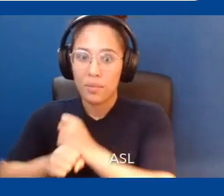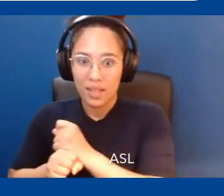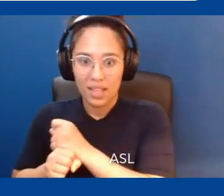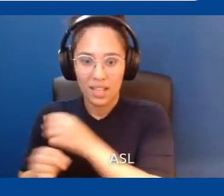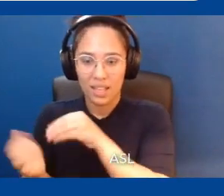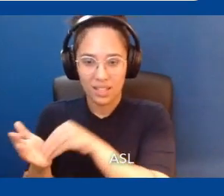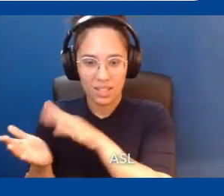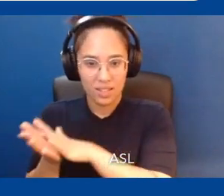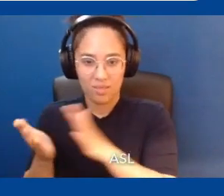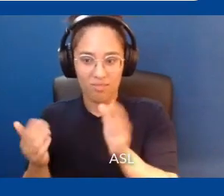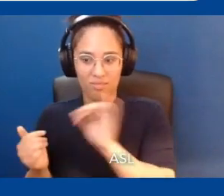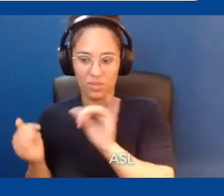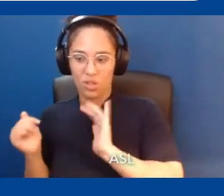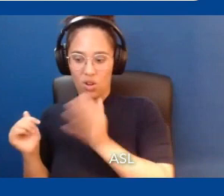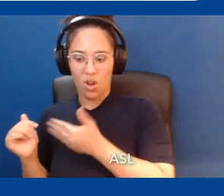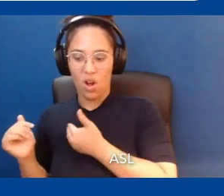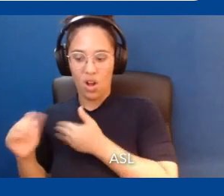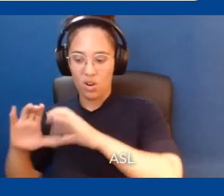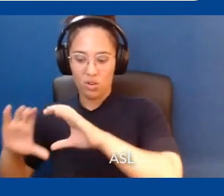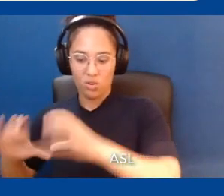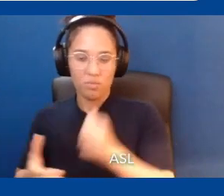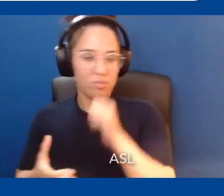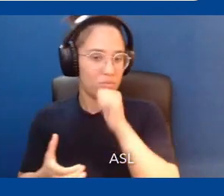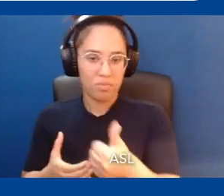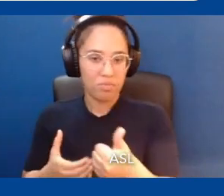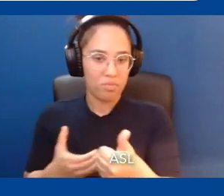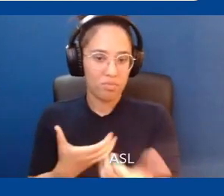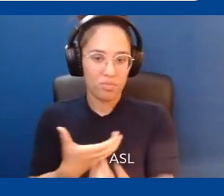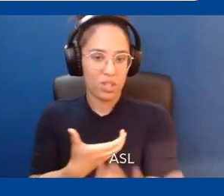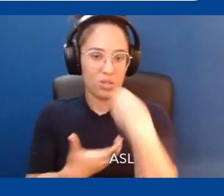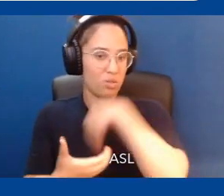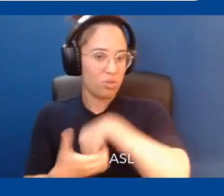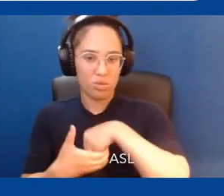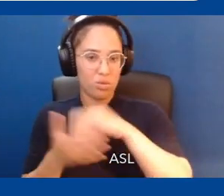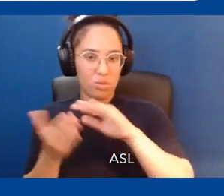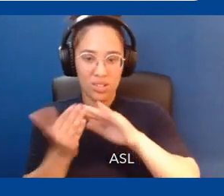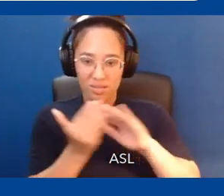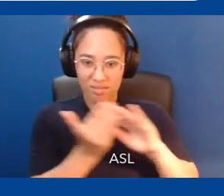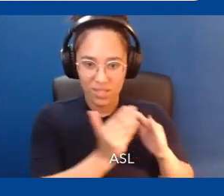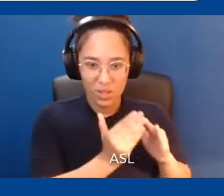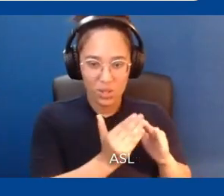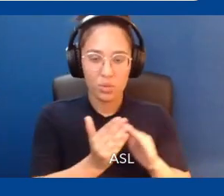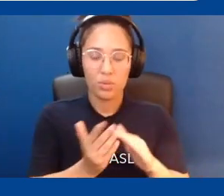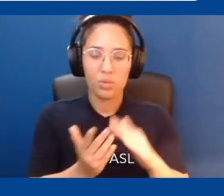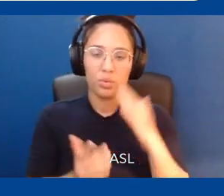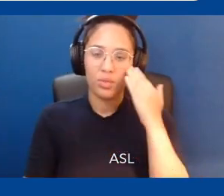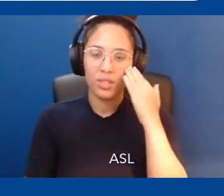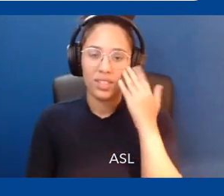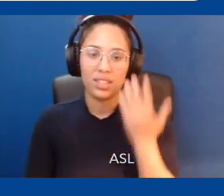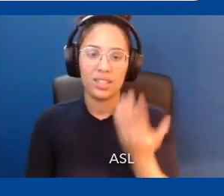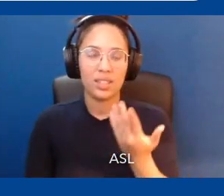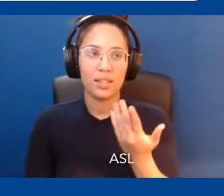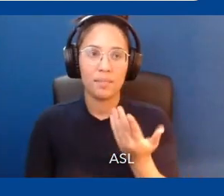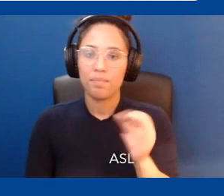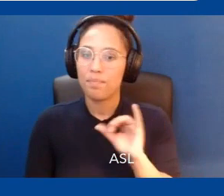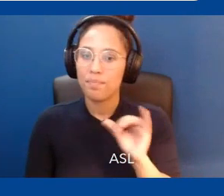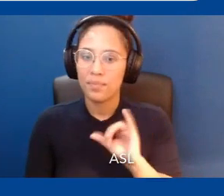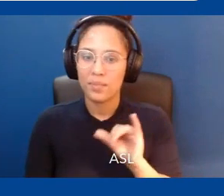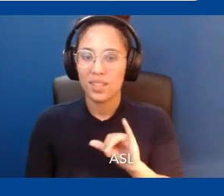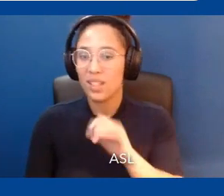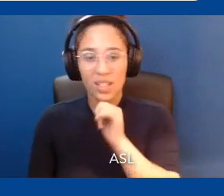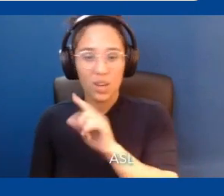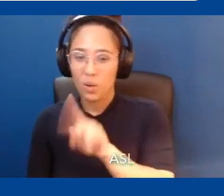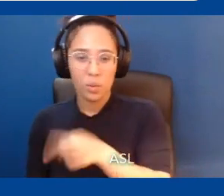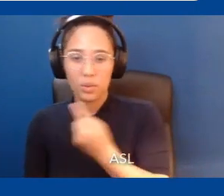up participation at all. I mean, none of the texts that, I mean, not just these sound recordings,